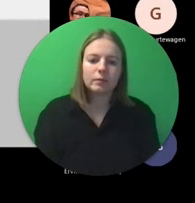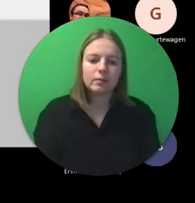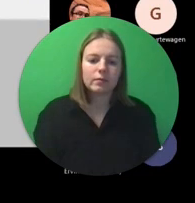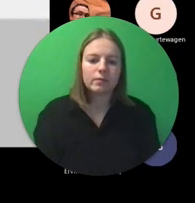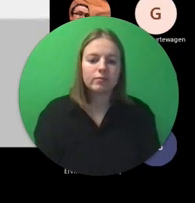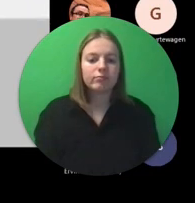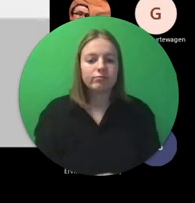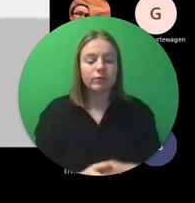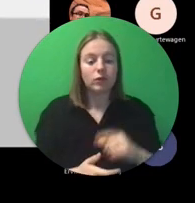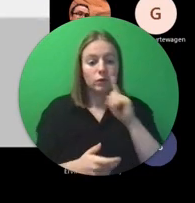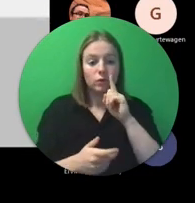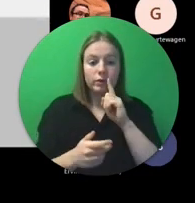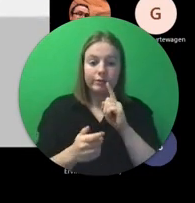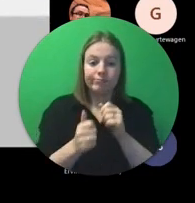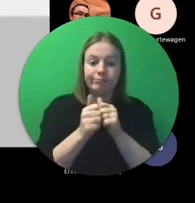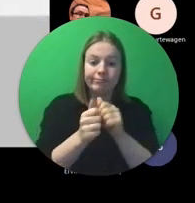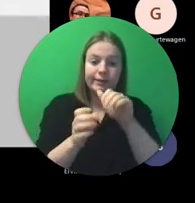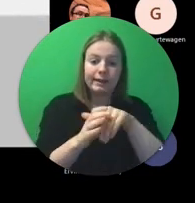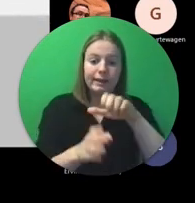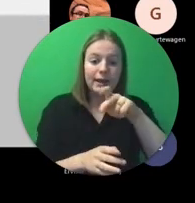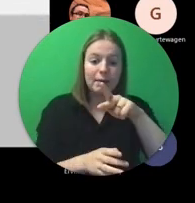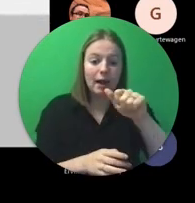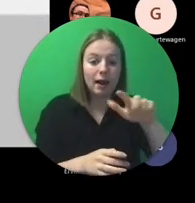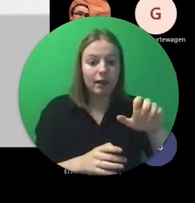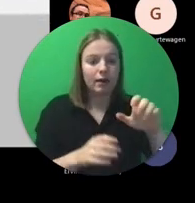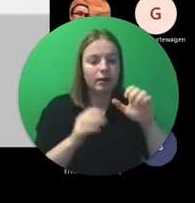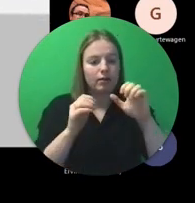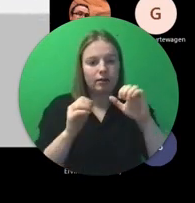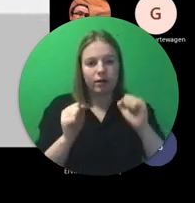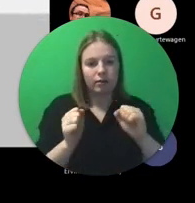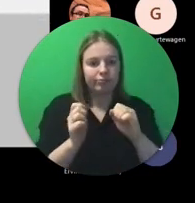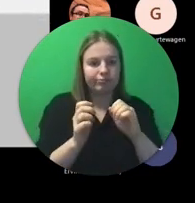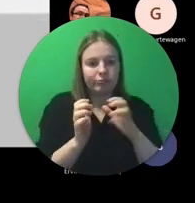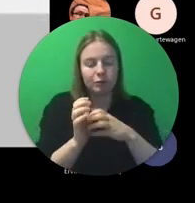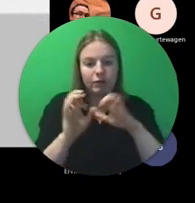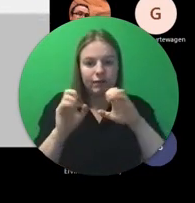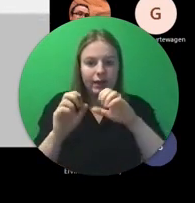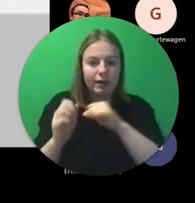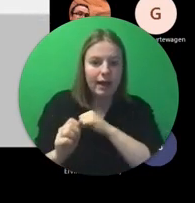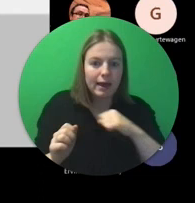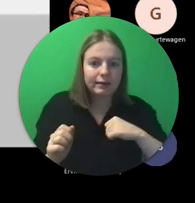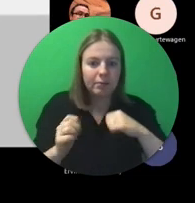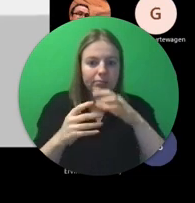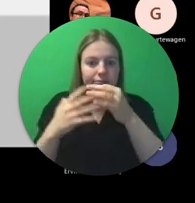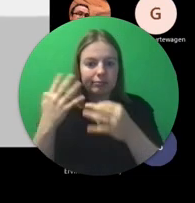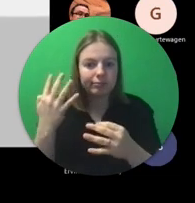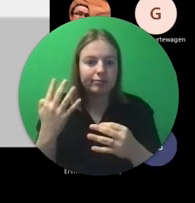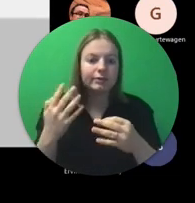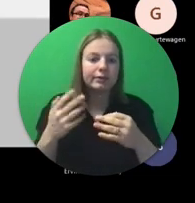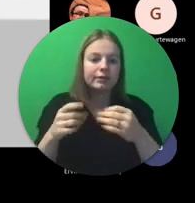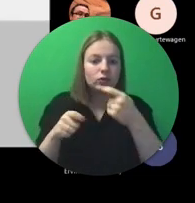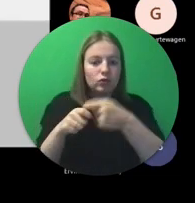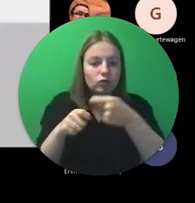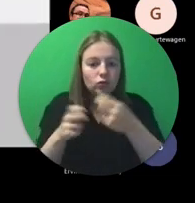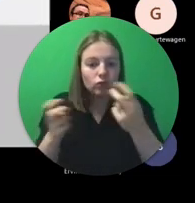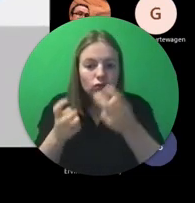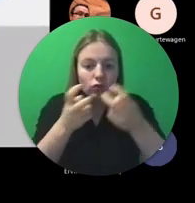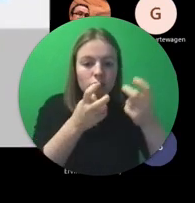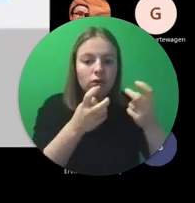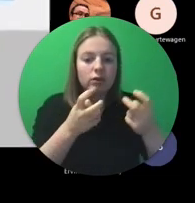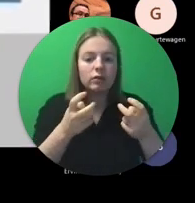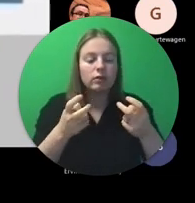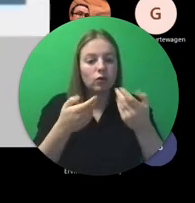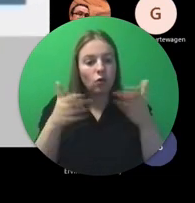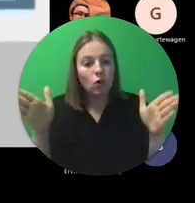Members benefit from Ipalae's wide range of features, including the partner search tool, public and private